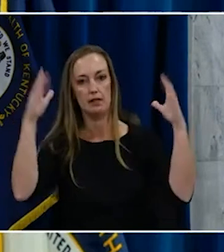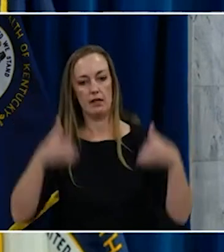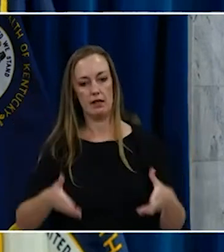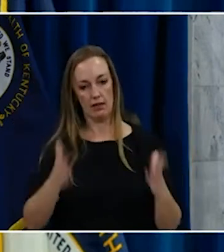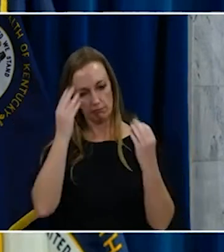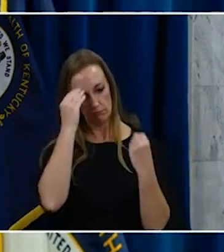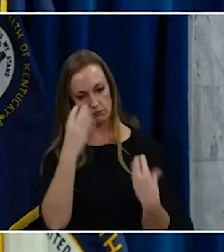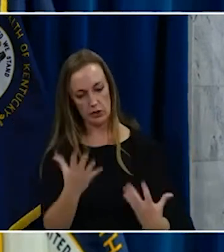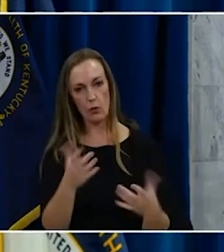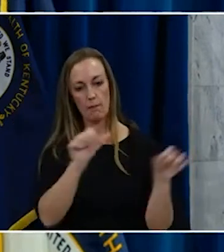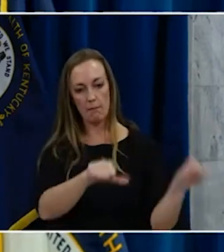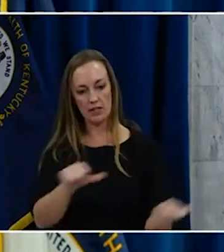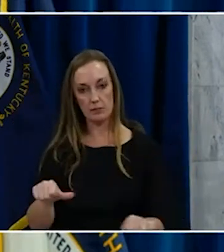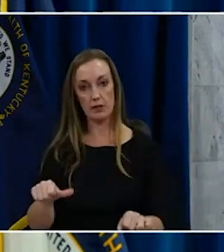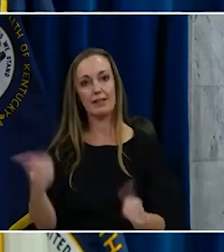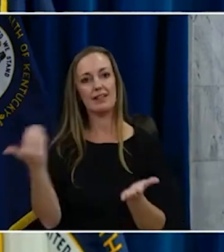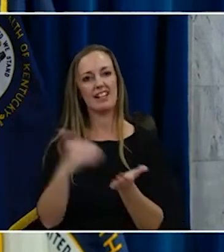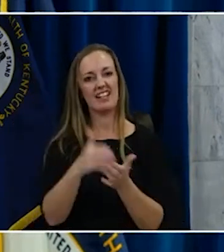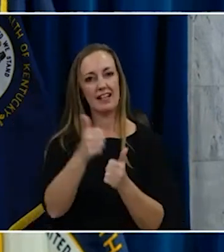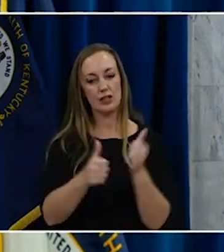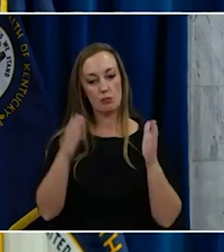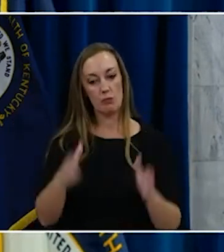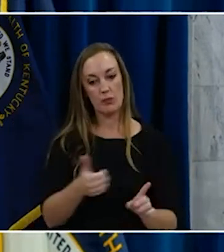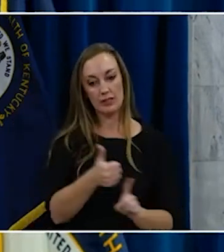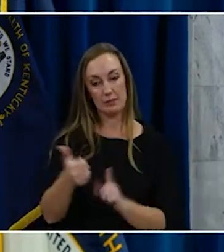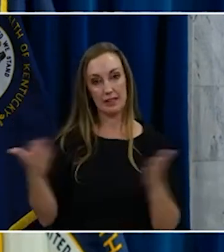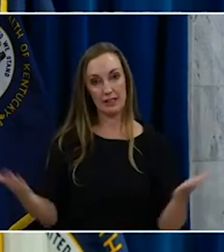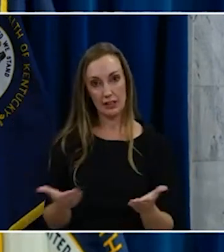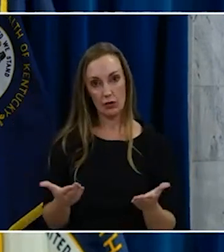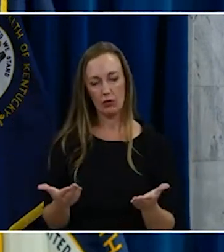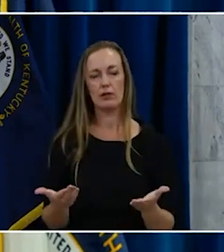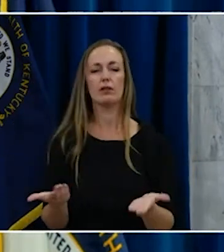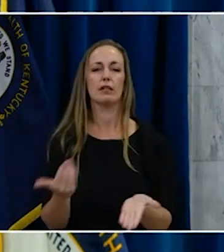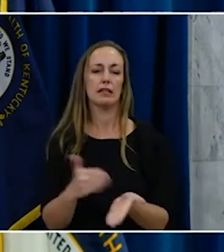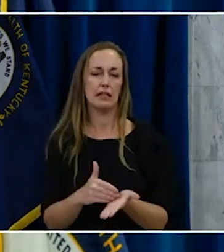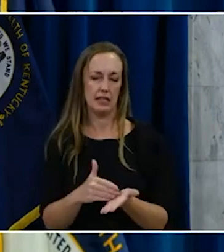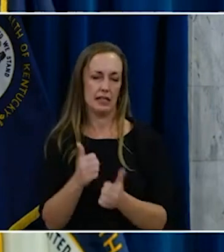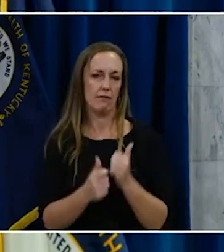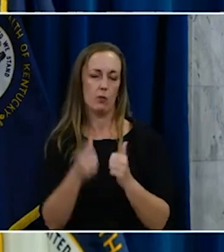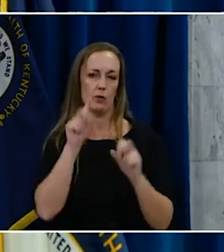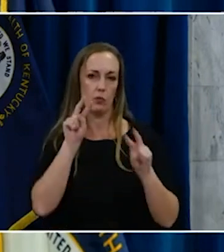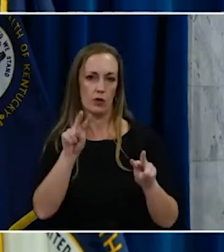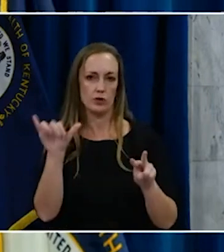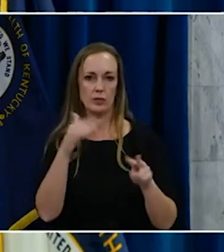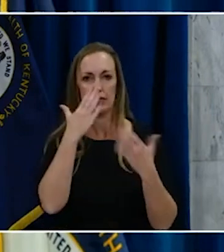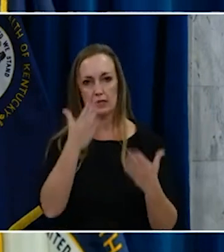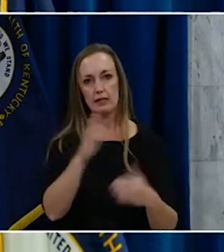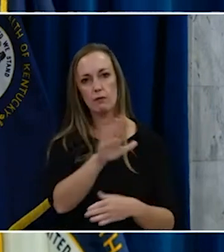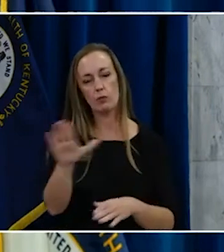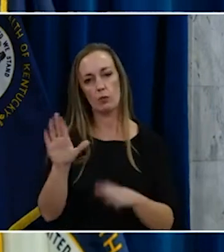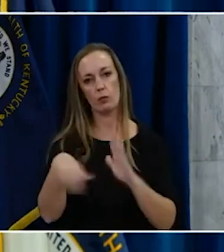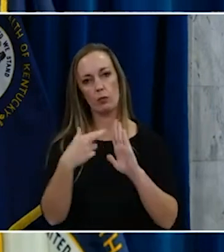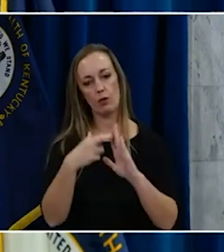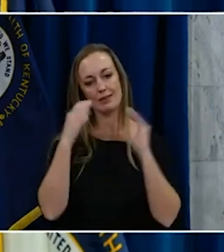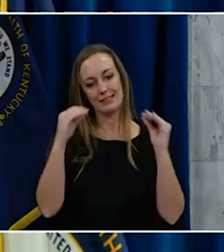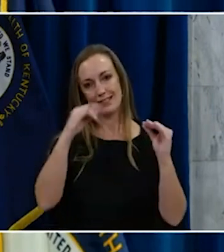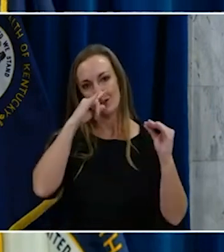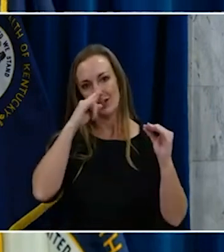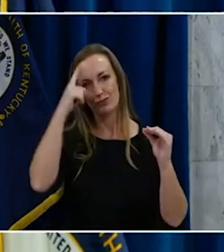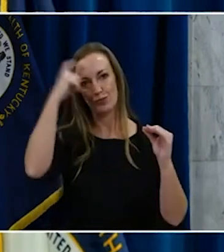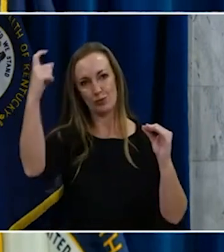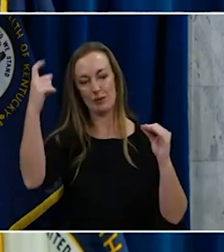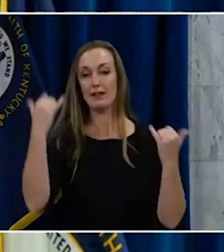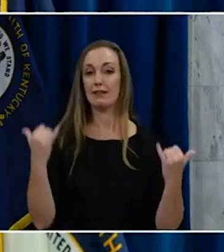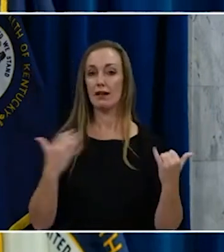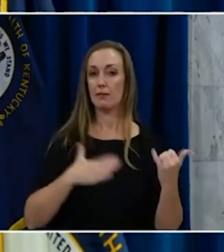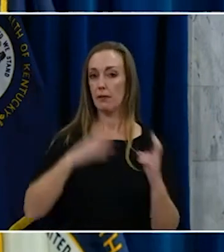each person here and those that are watching that are educators, thank you for what you do for teaching our kids to dream. So now it is my